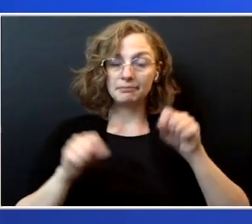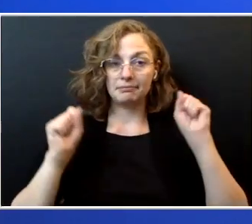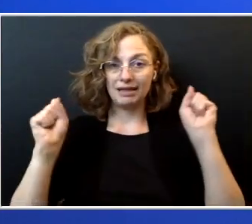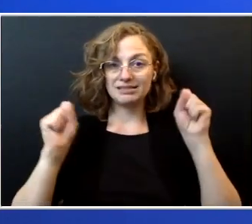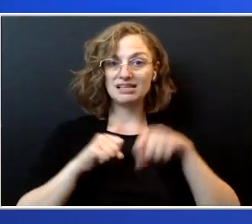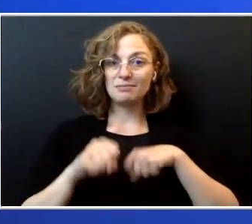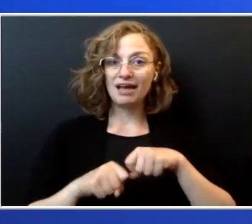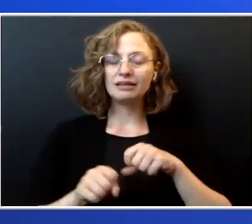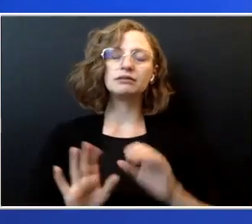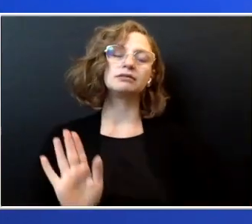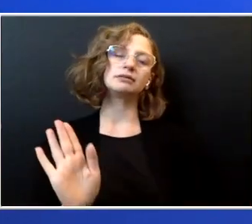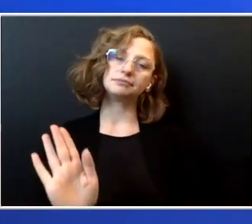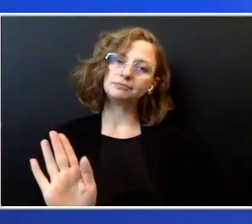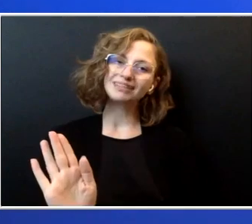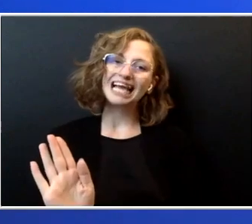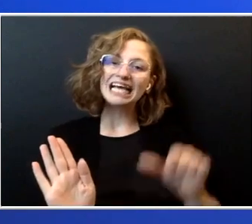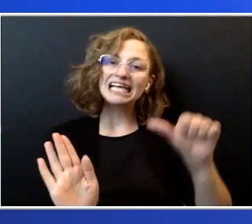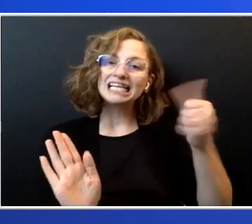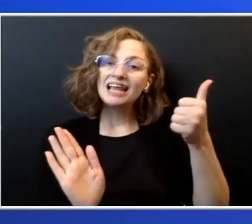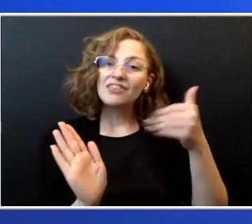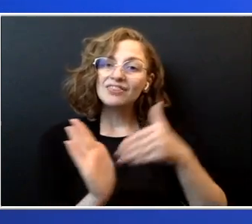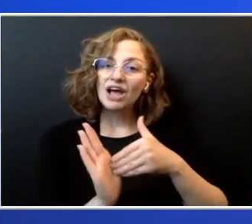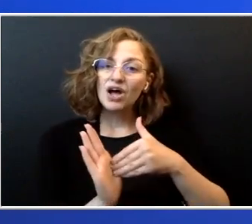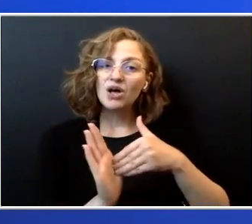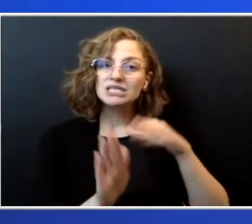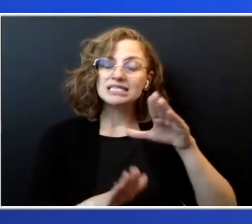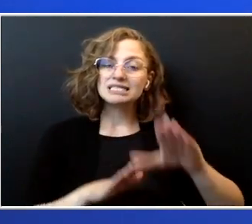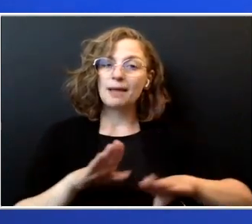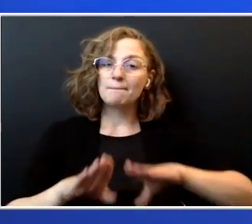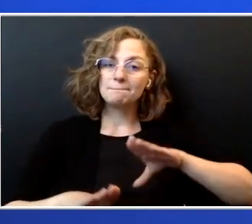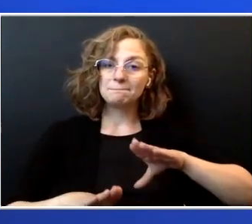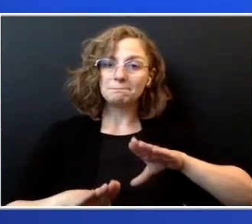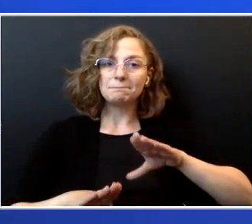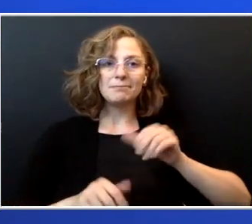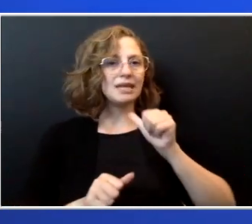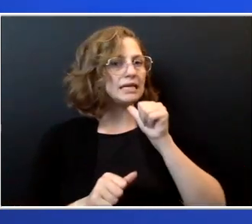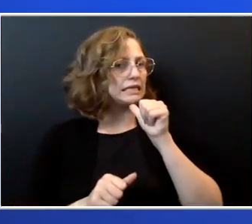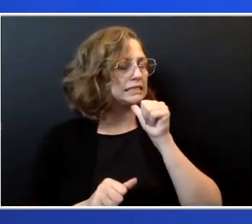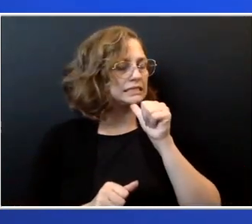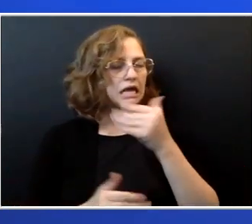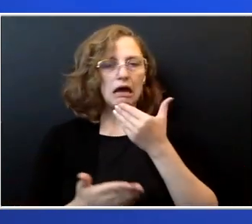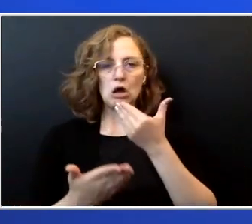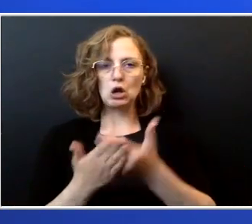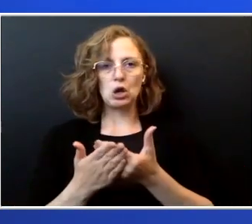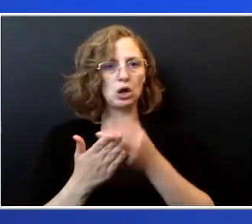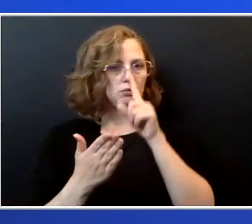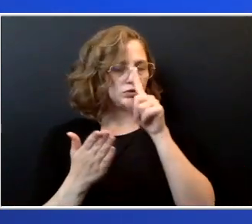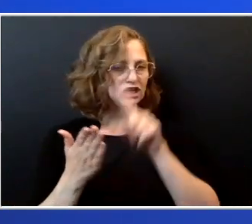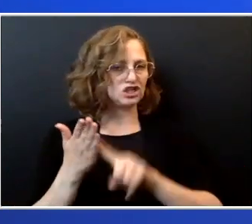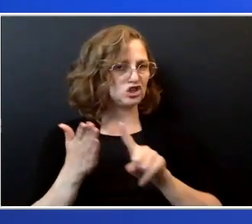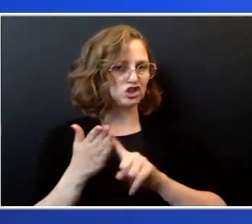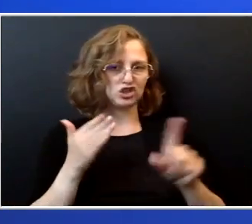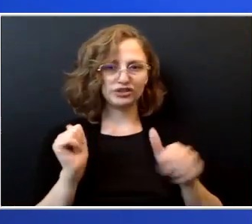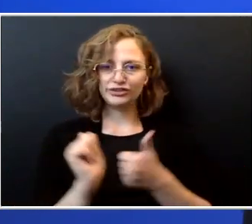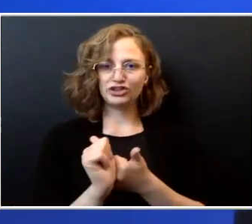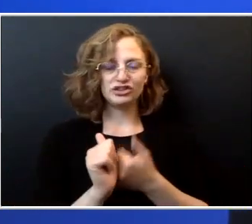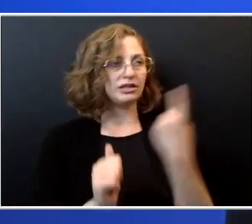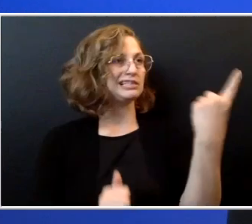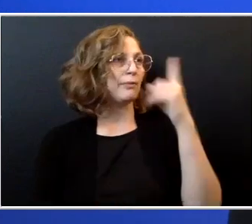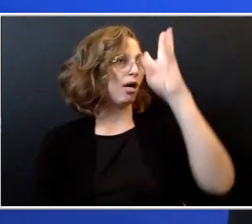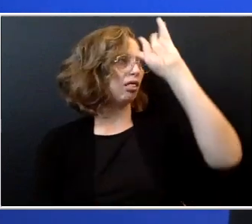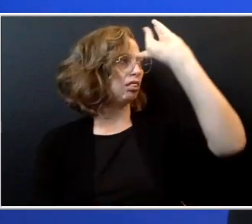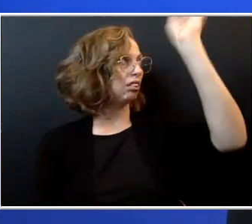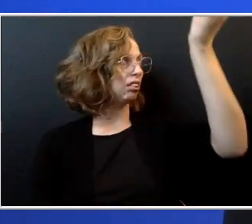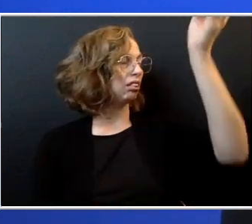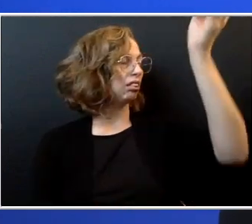first. 10,000 steps is actually not really well researched. It's just made up. It's kind of just made up, right? Yeah, urban lore. Yeah, and